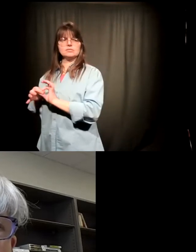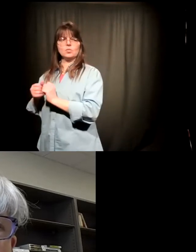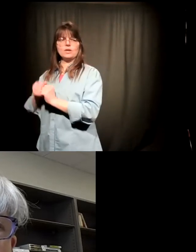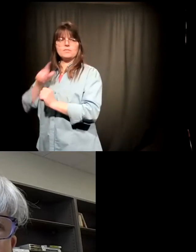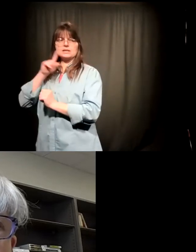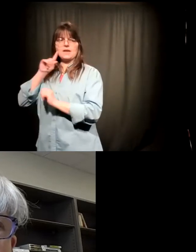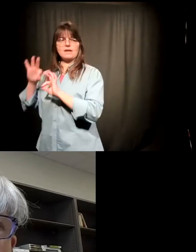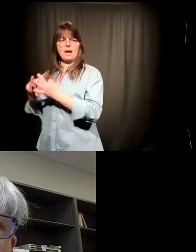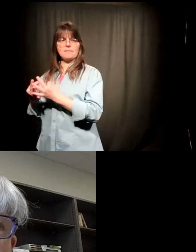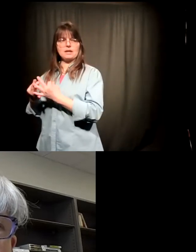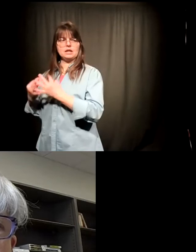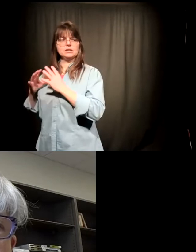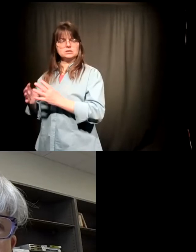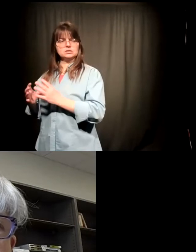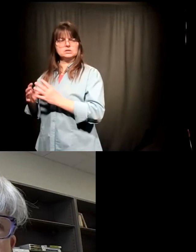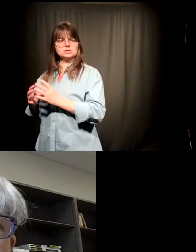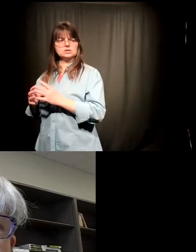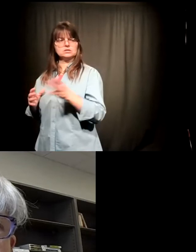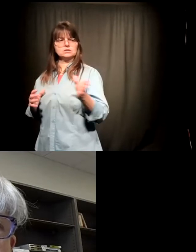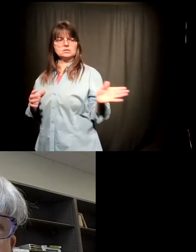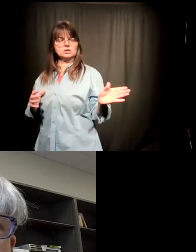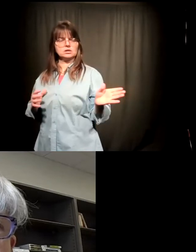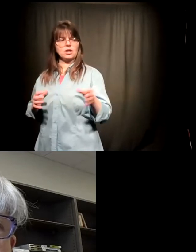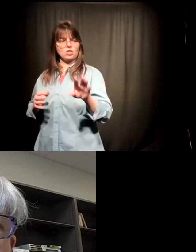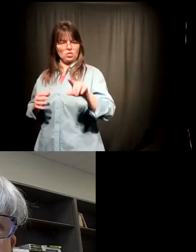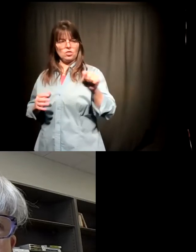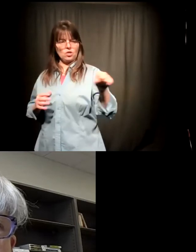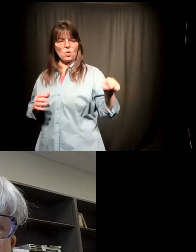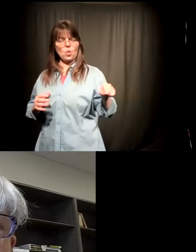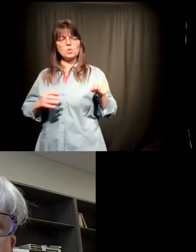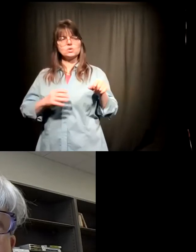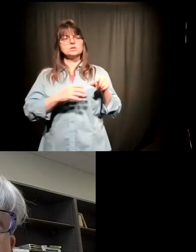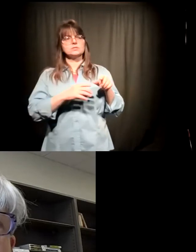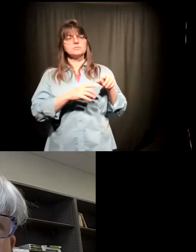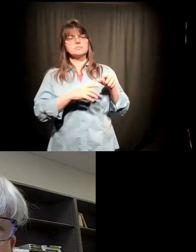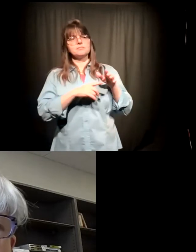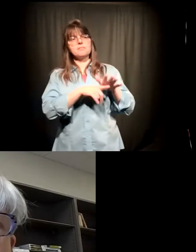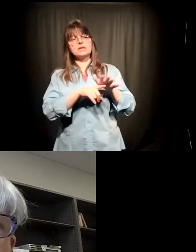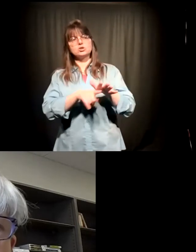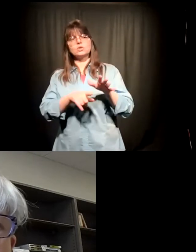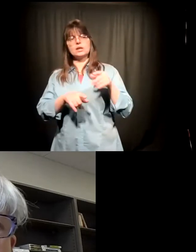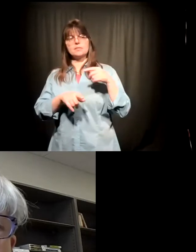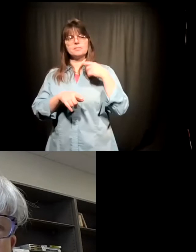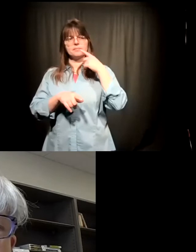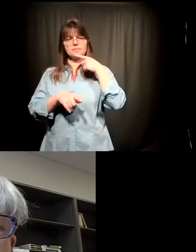our approaches to difference, let's say, in this area.